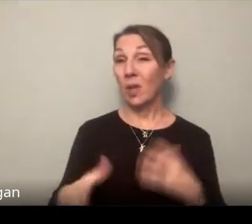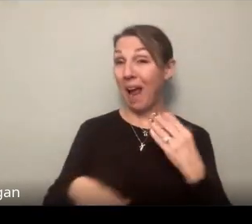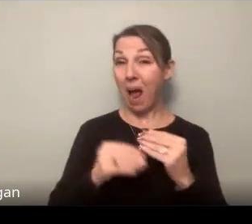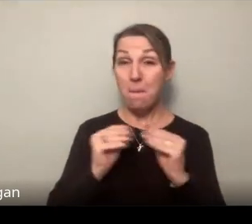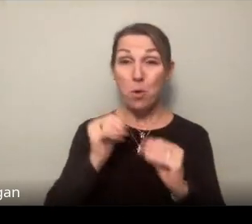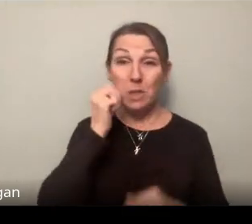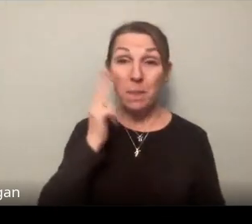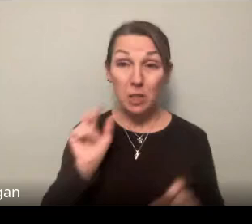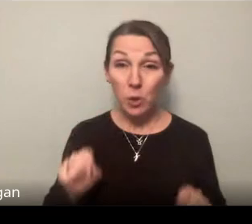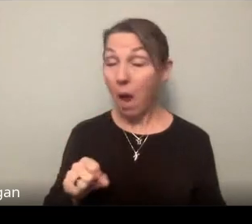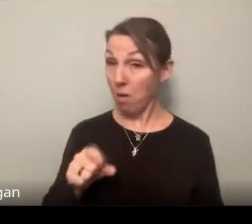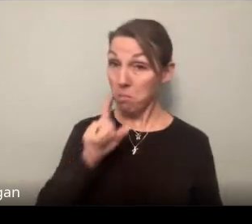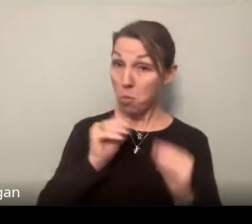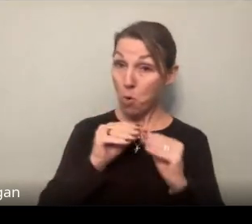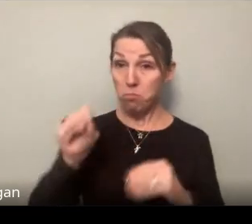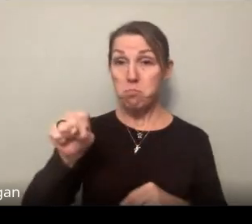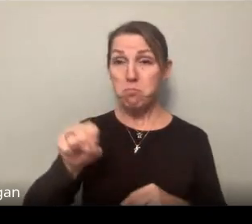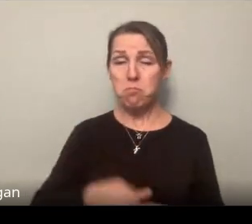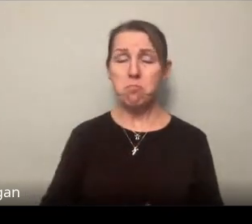A little more spinach? Yeah.